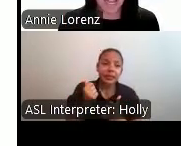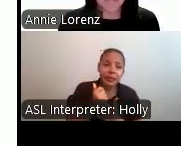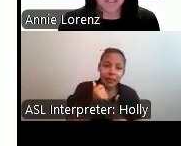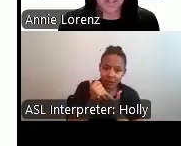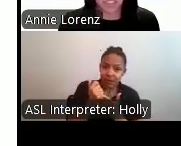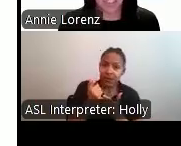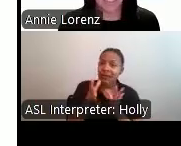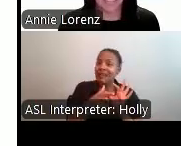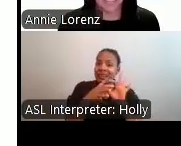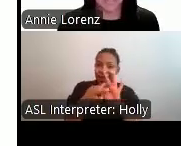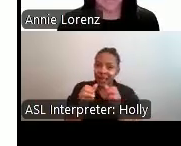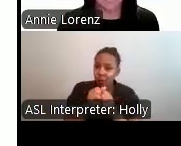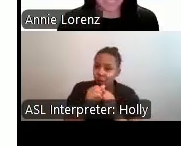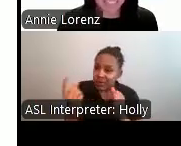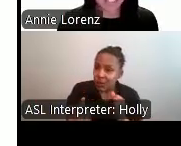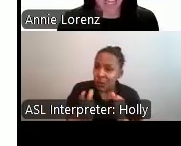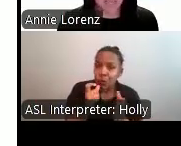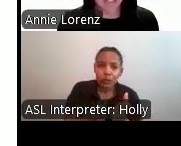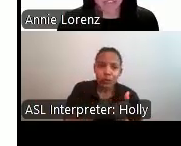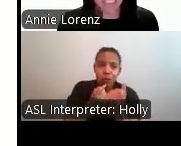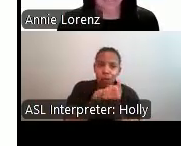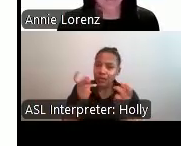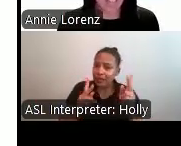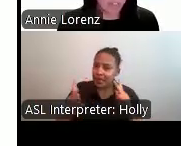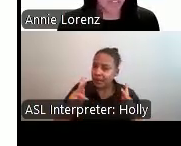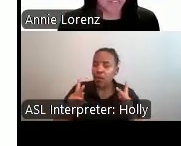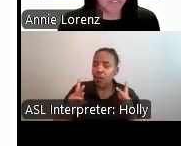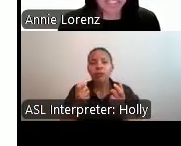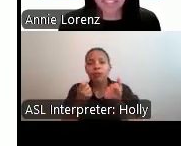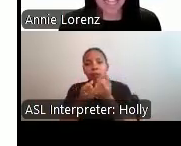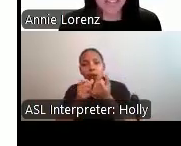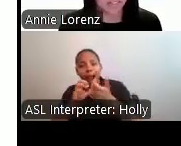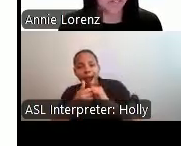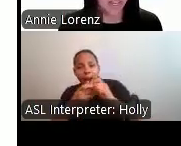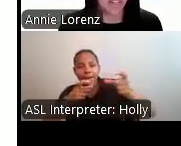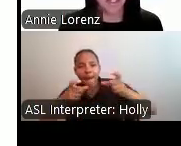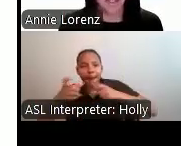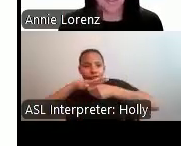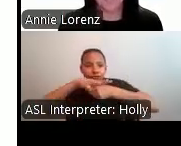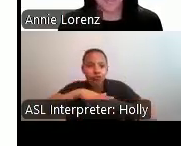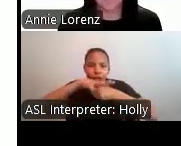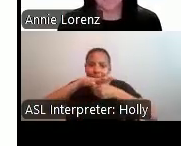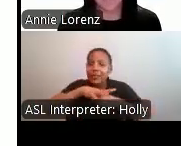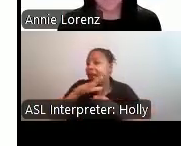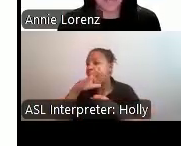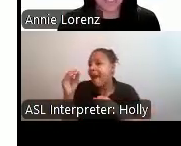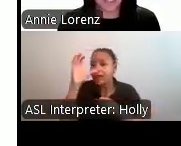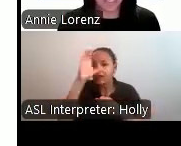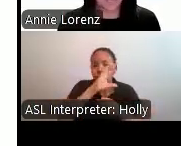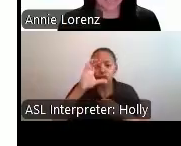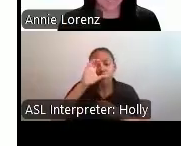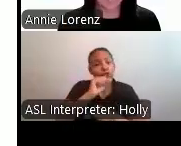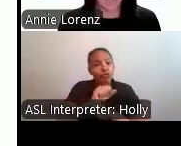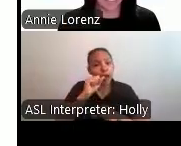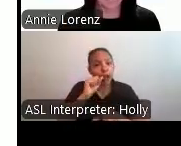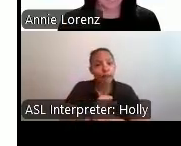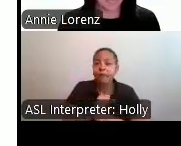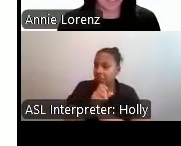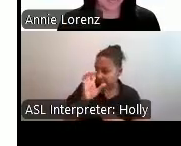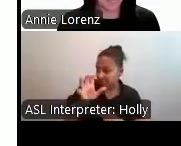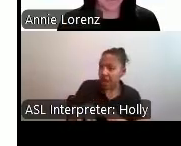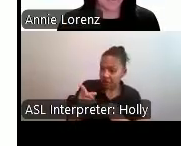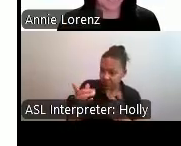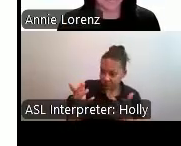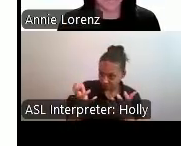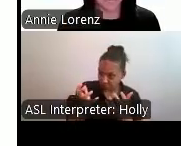to a common question. Yes, job searching is stressful for nearly everyone, but when someone's stress begins to